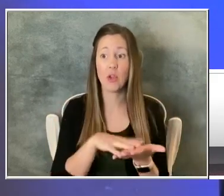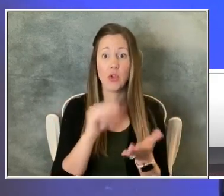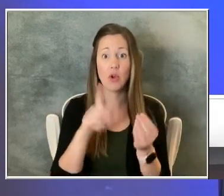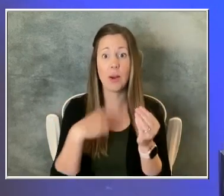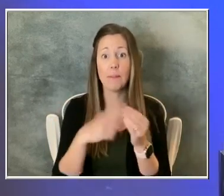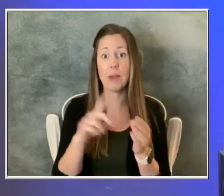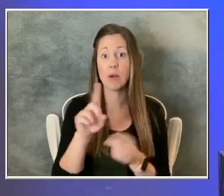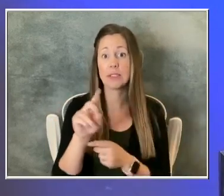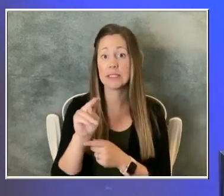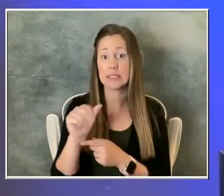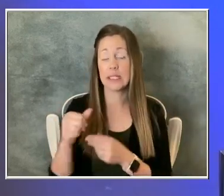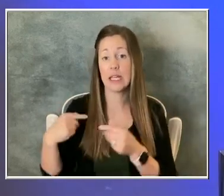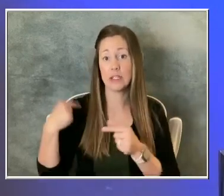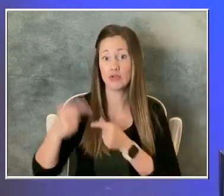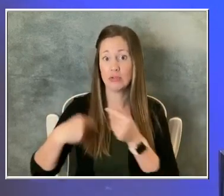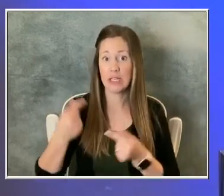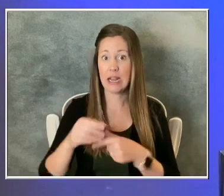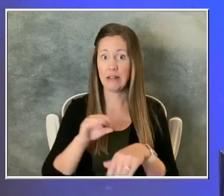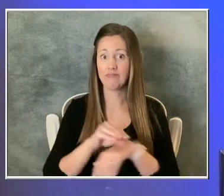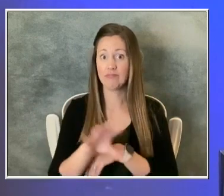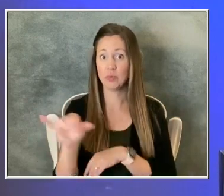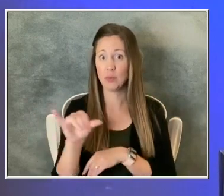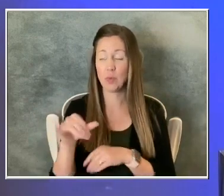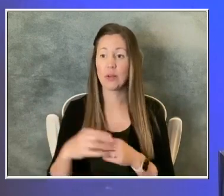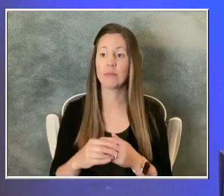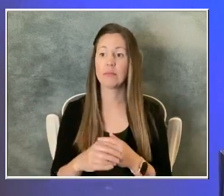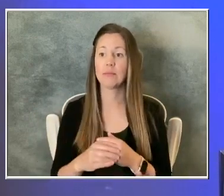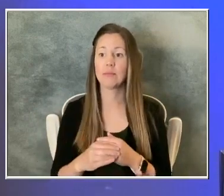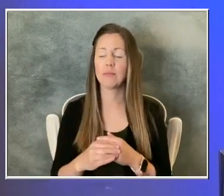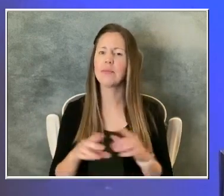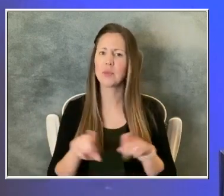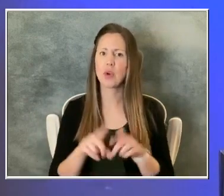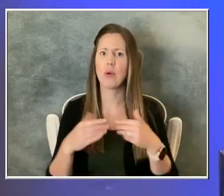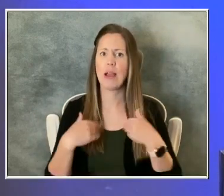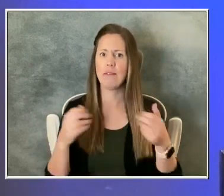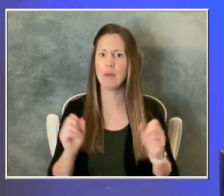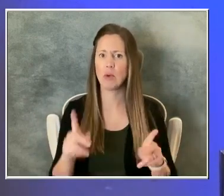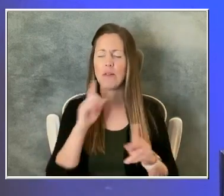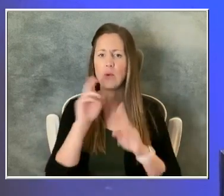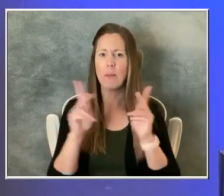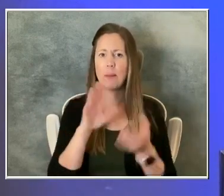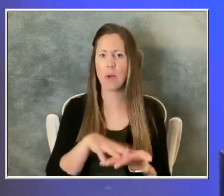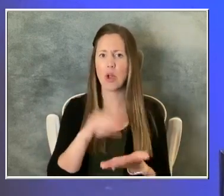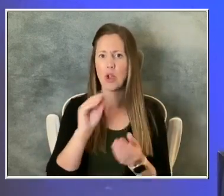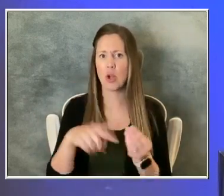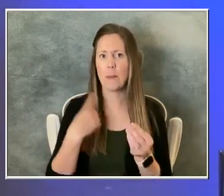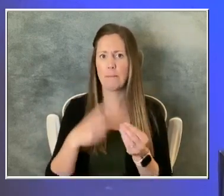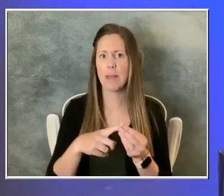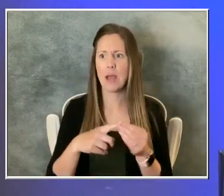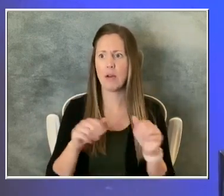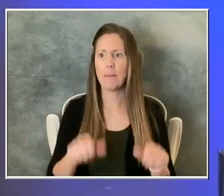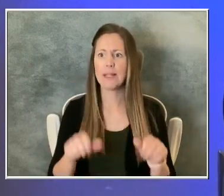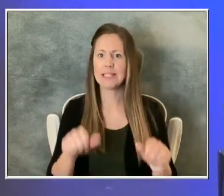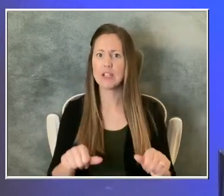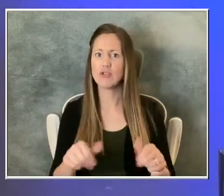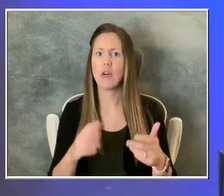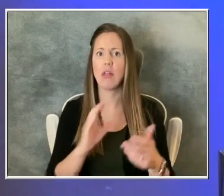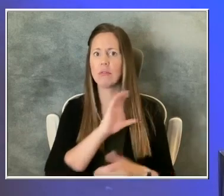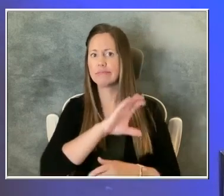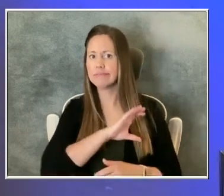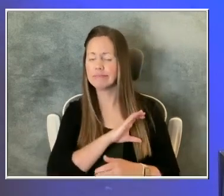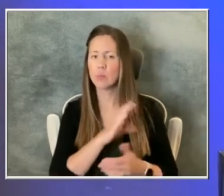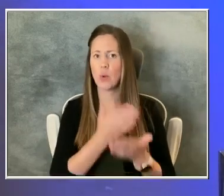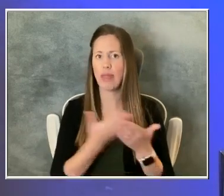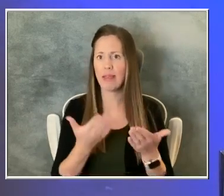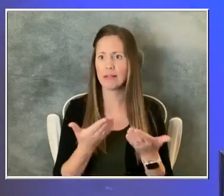but it also will give us an opportunity for people to learn about potential traits or conditions in the future. I